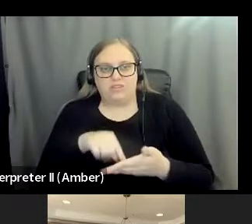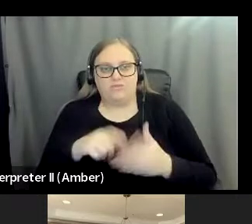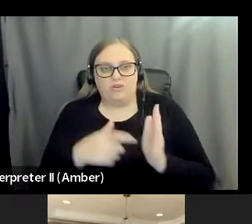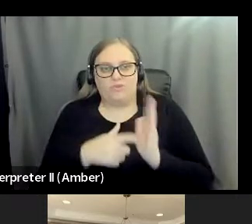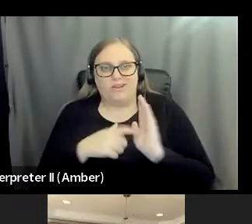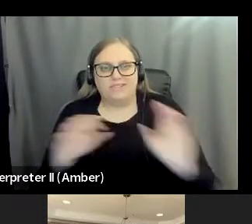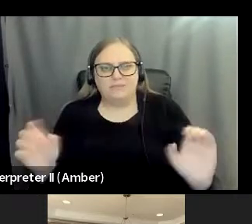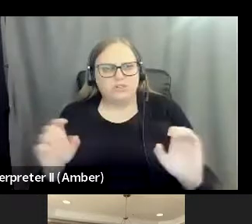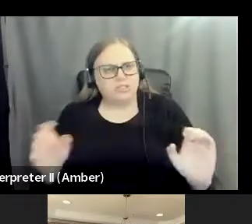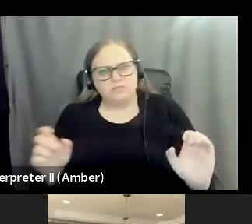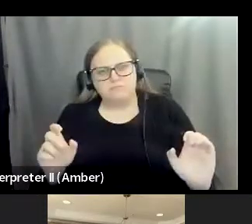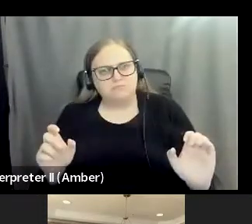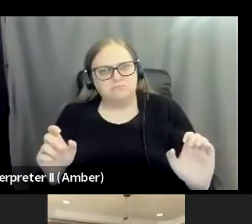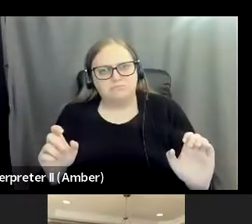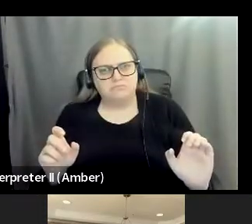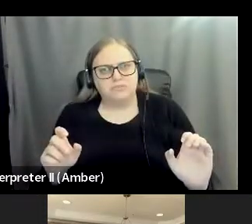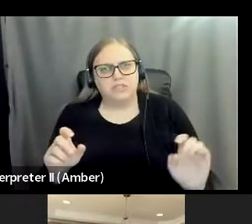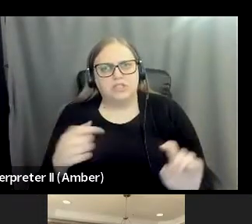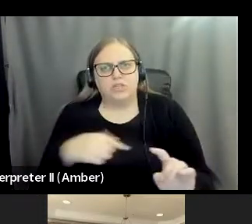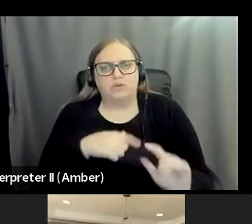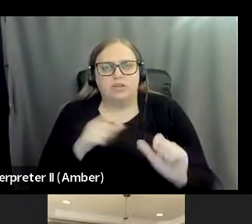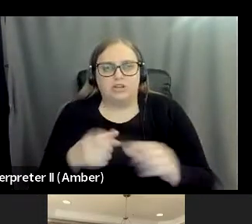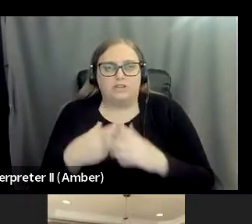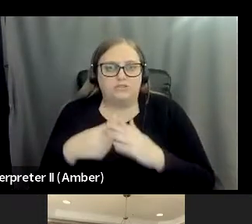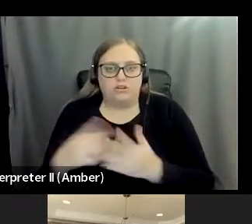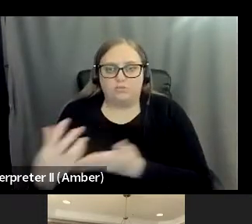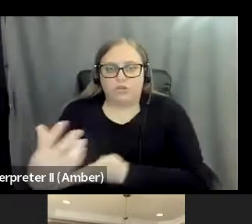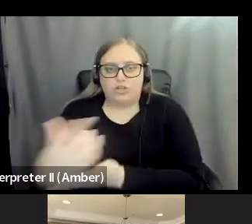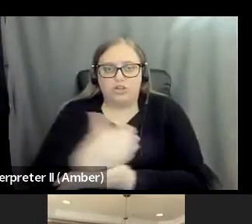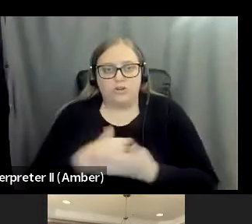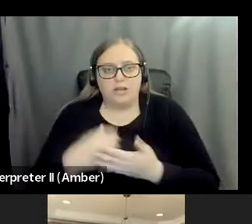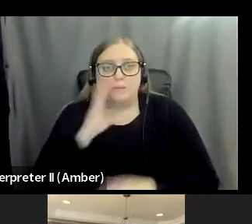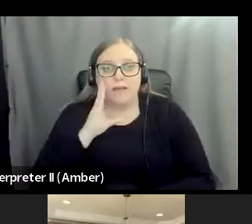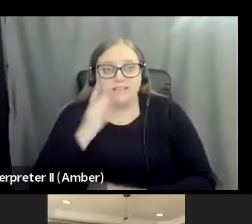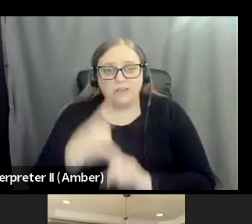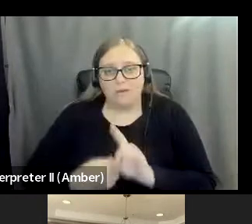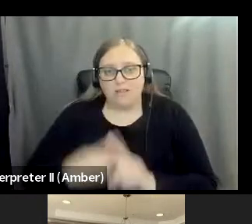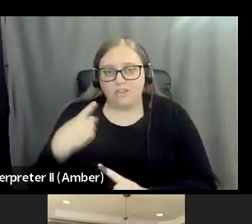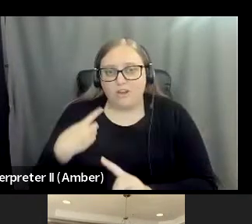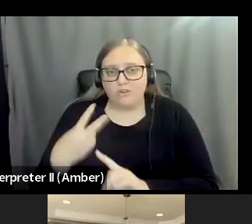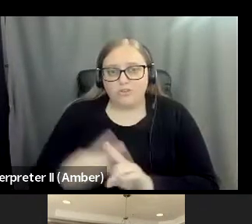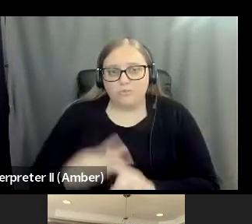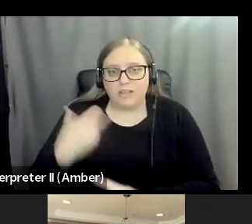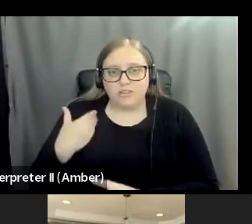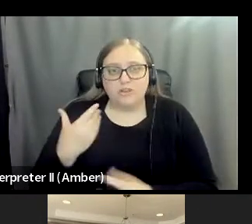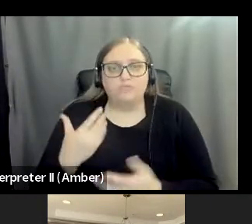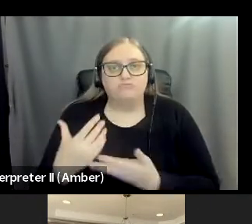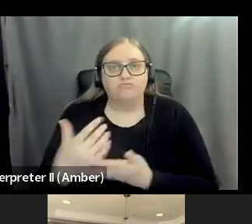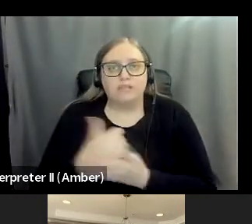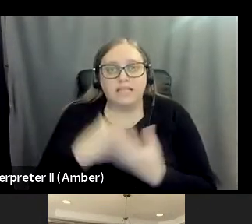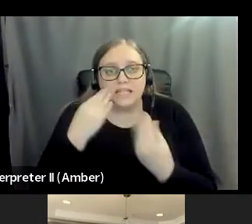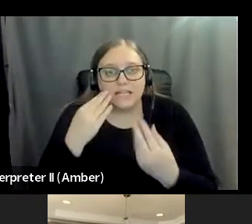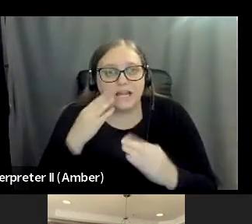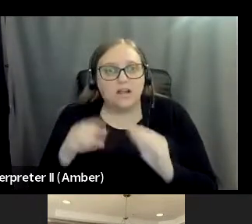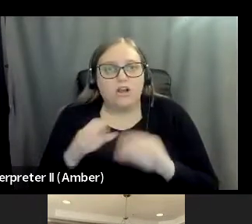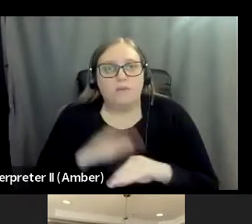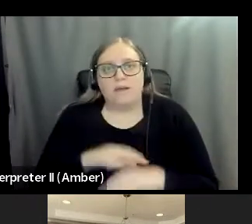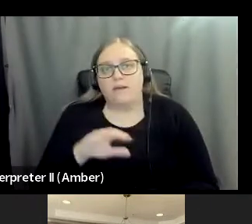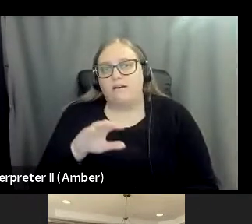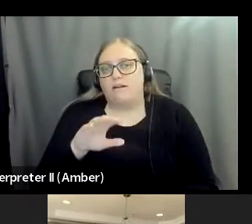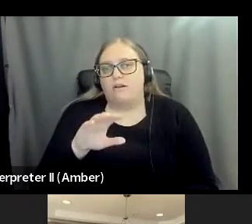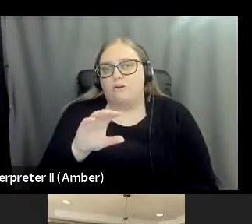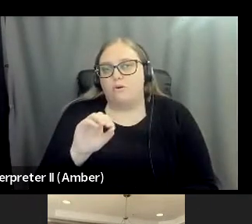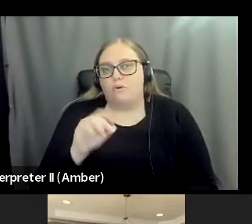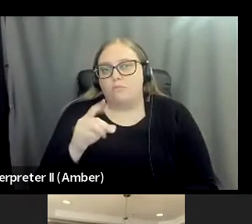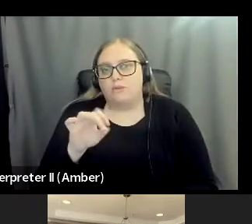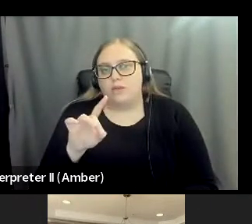emergency. We could have started procuring beds a month ago, 2 months ago. Collecting data on opioids could have